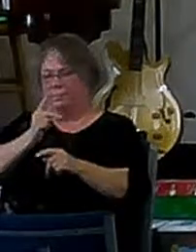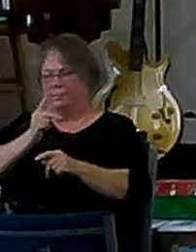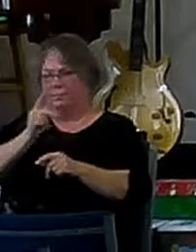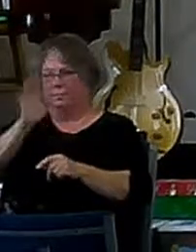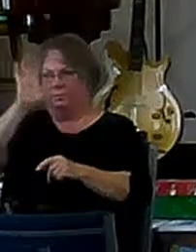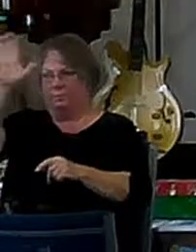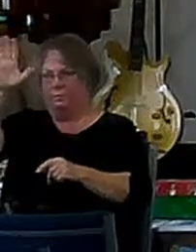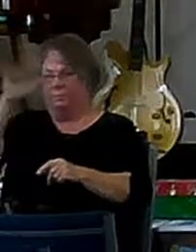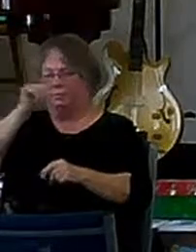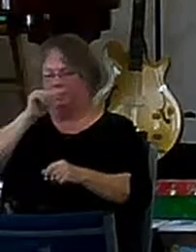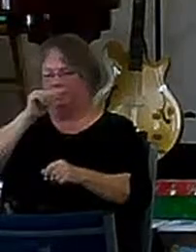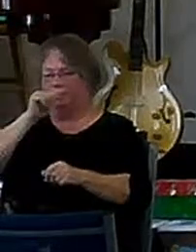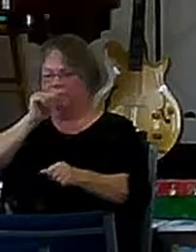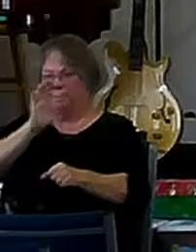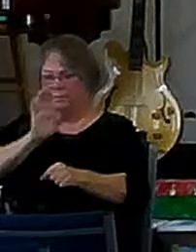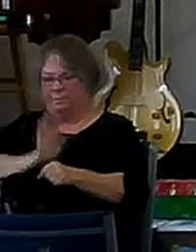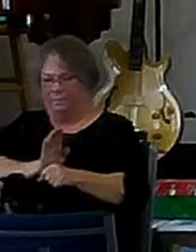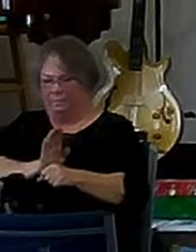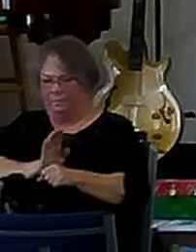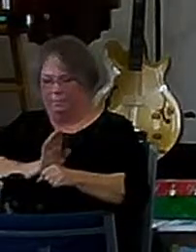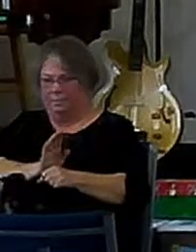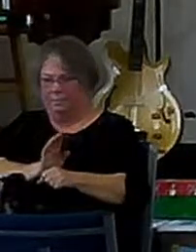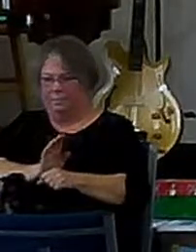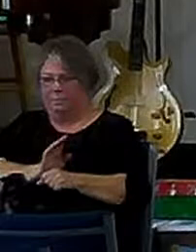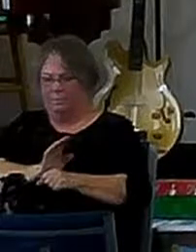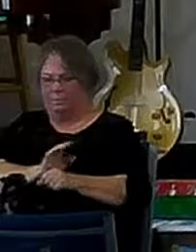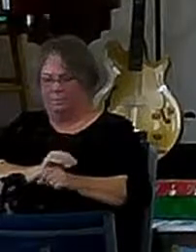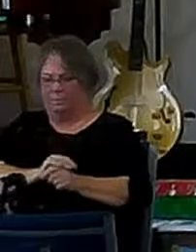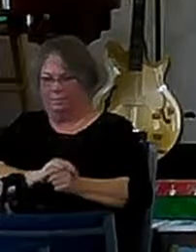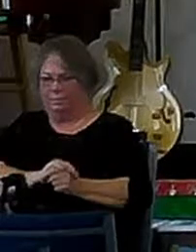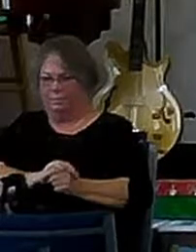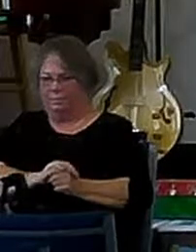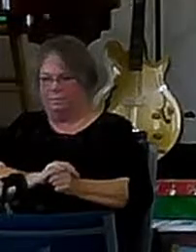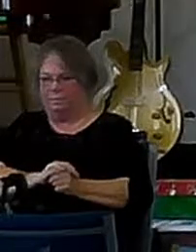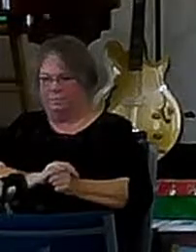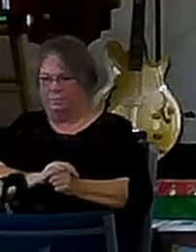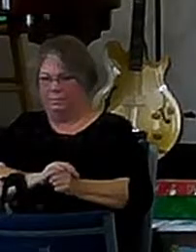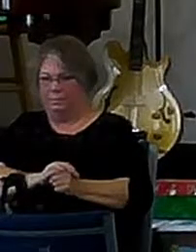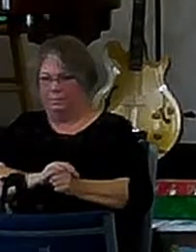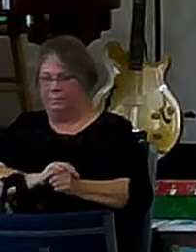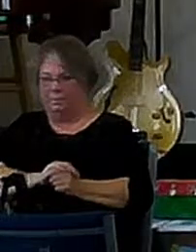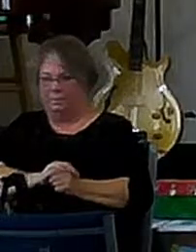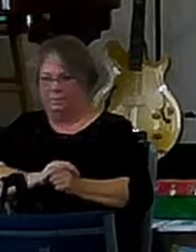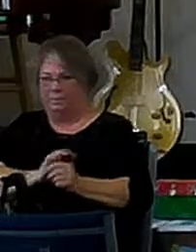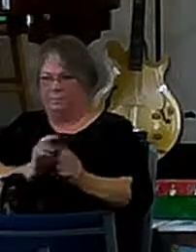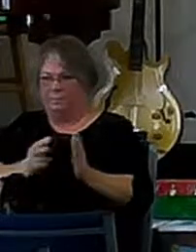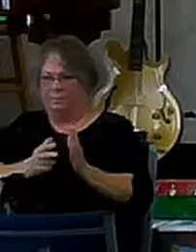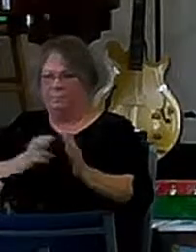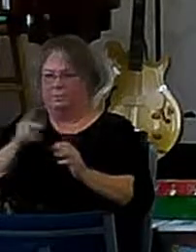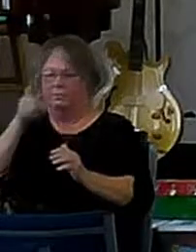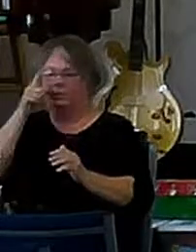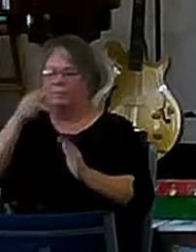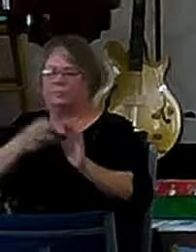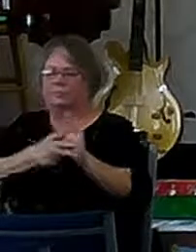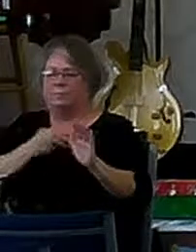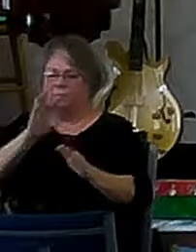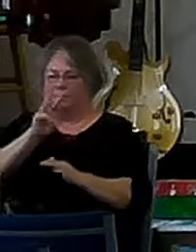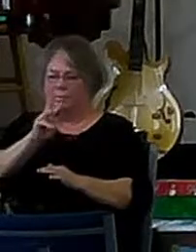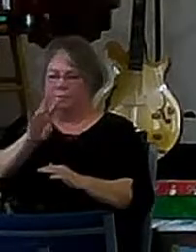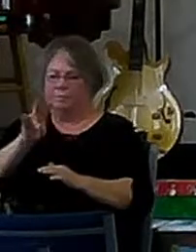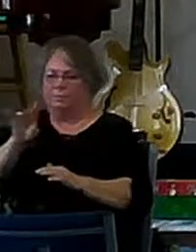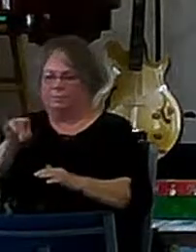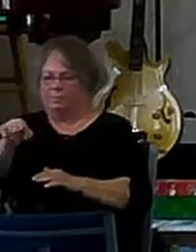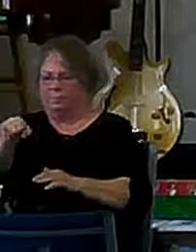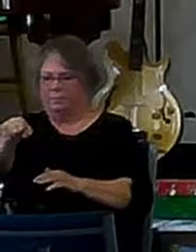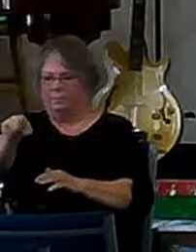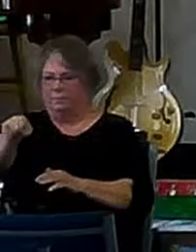be fully kept. So look at what he actually does say in verse 6 and 7 and 8, and then we're going to come back to